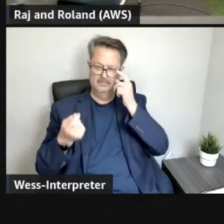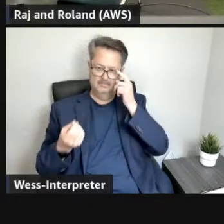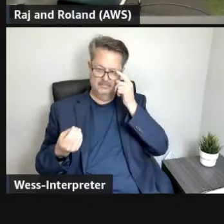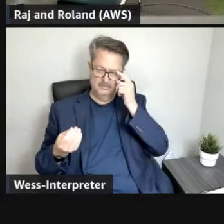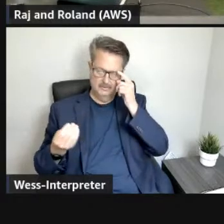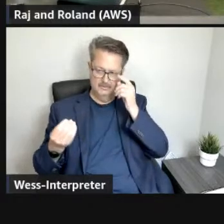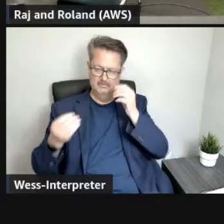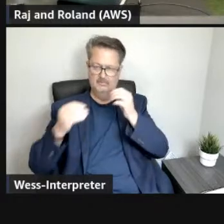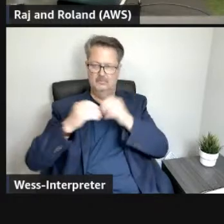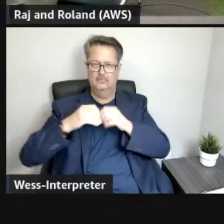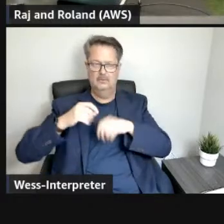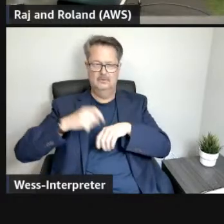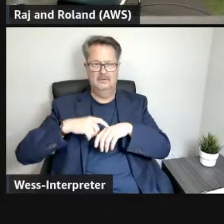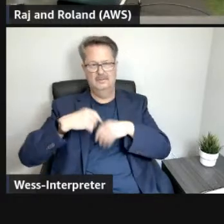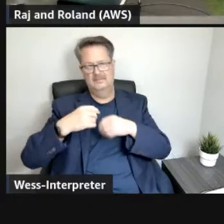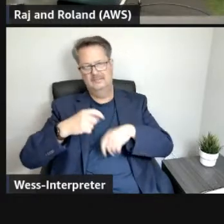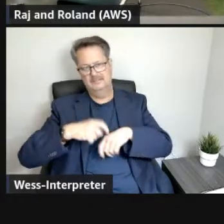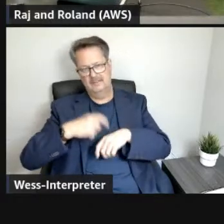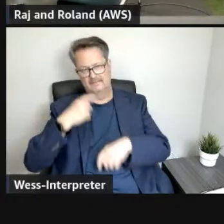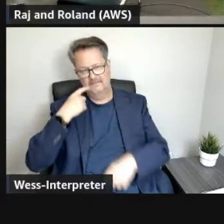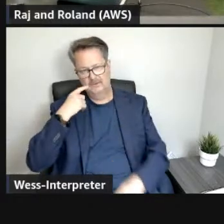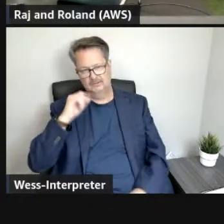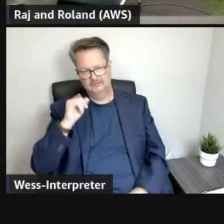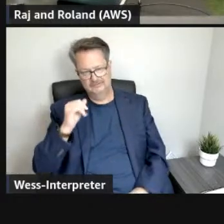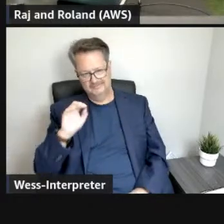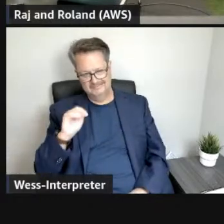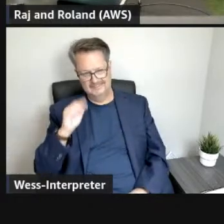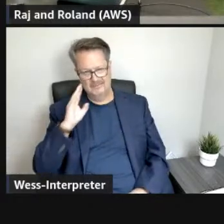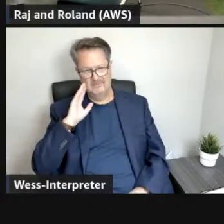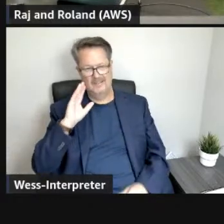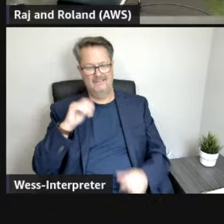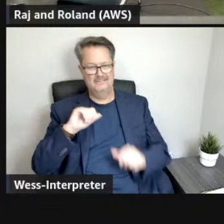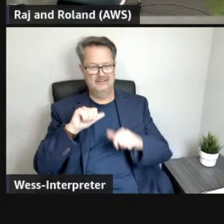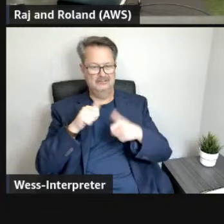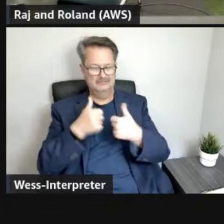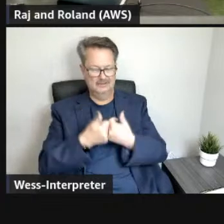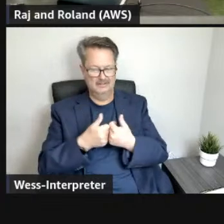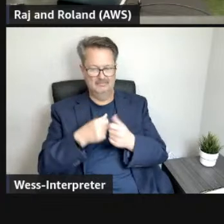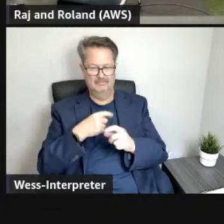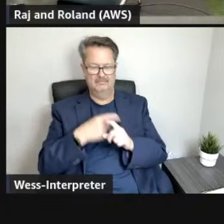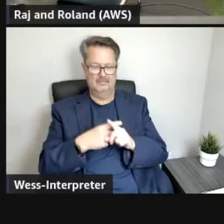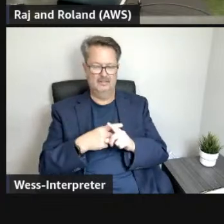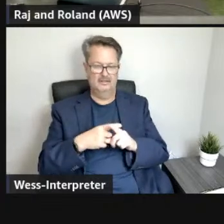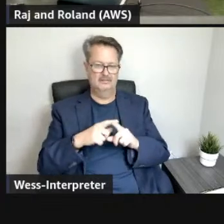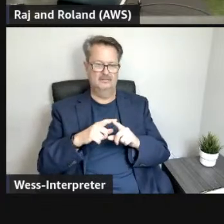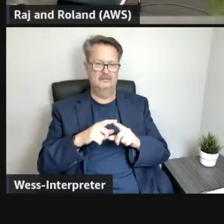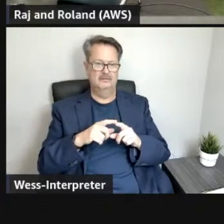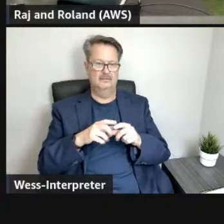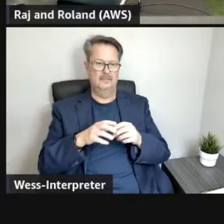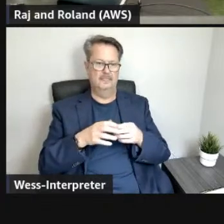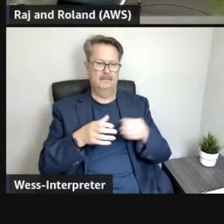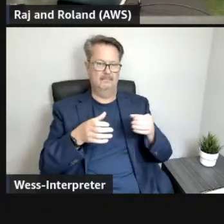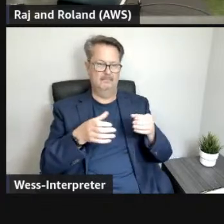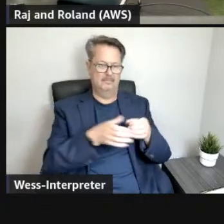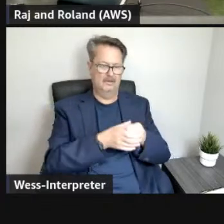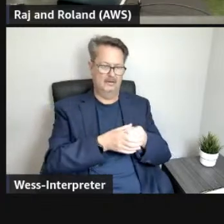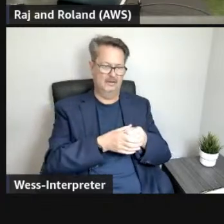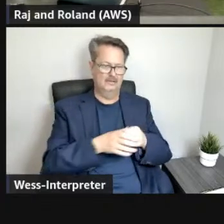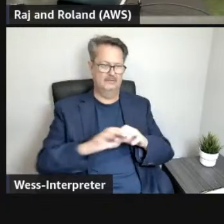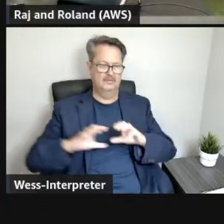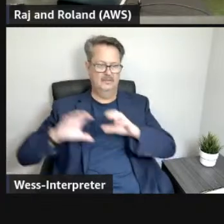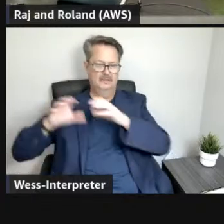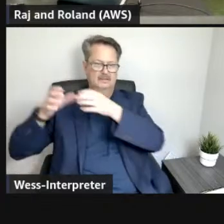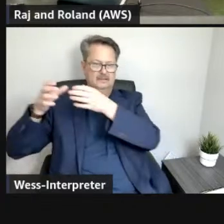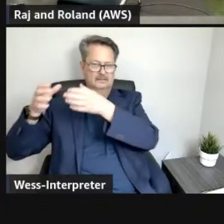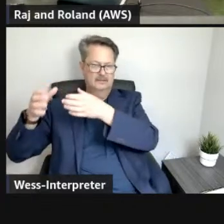for the jam because we're going to have a challenge for you. And we're going to talk both at the pods and container level, as well as how we deal with things